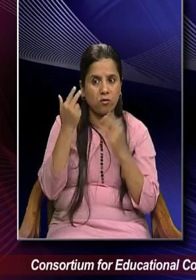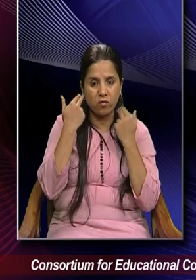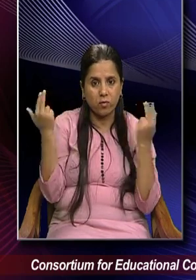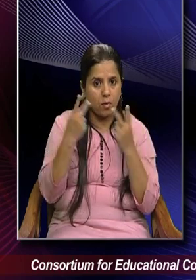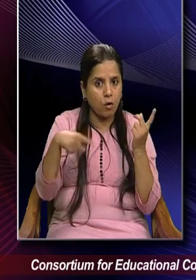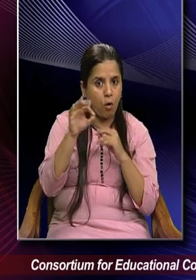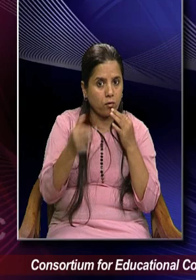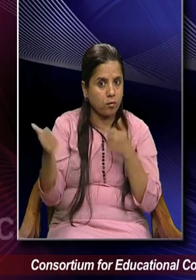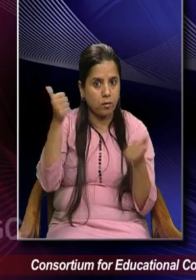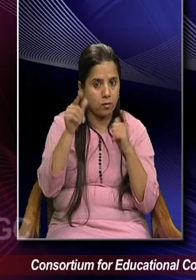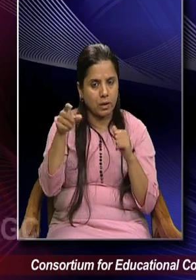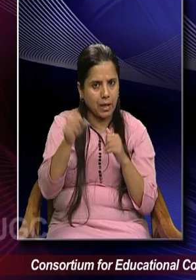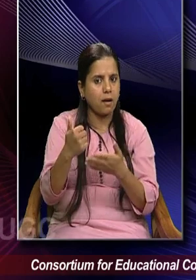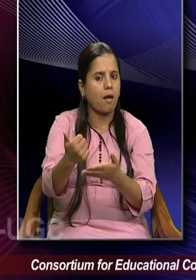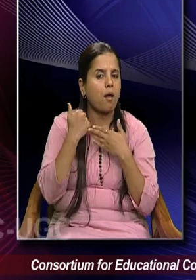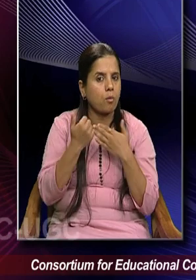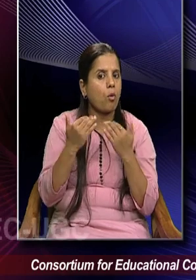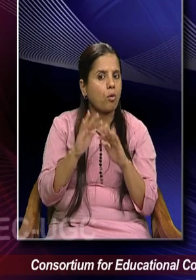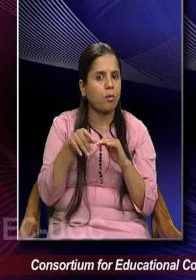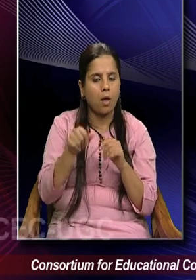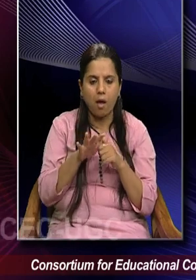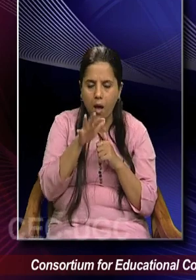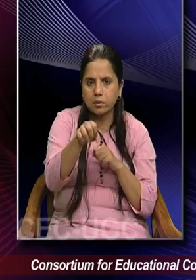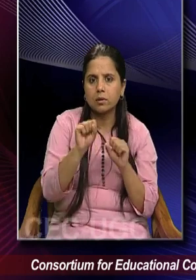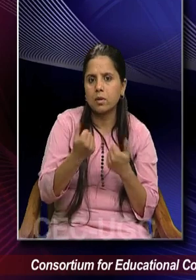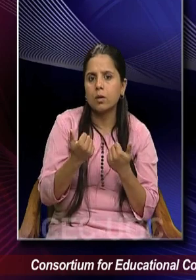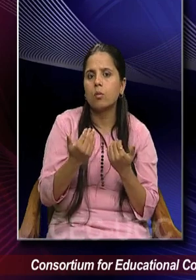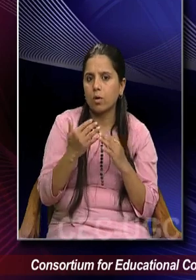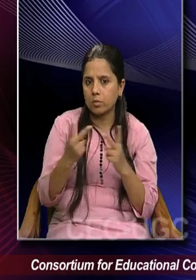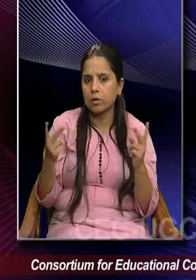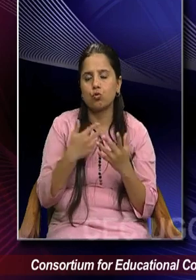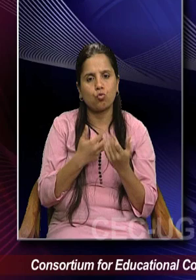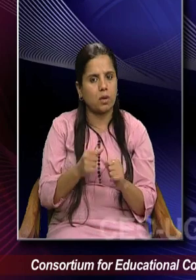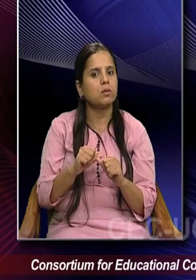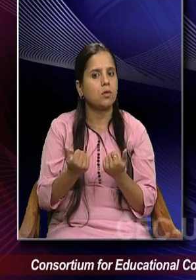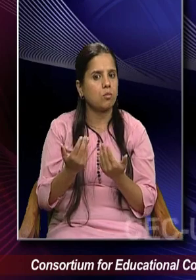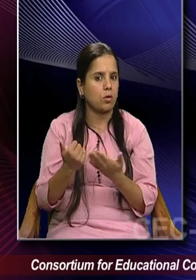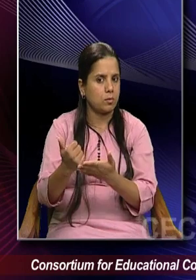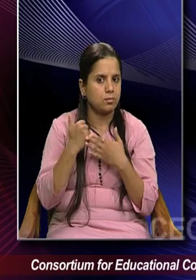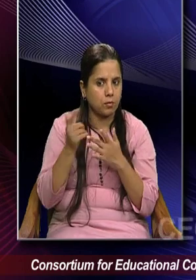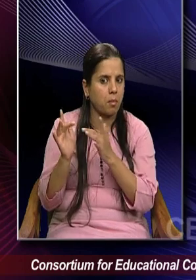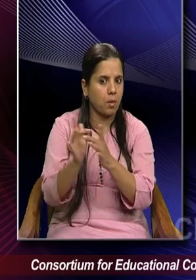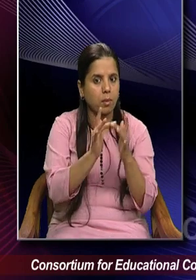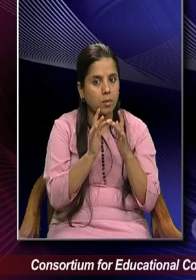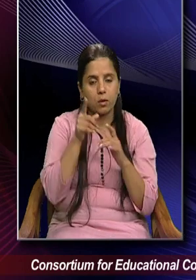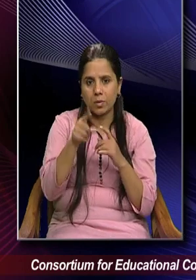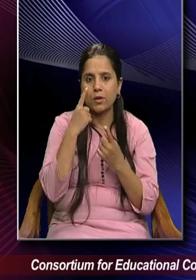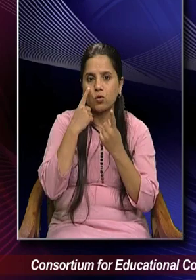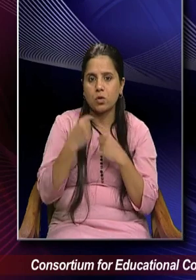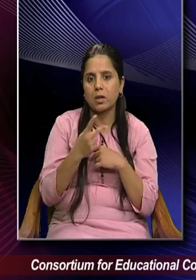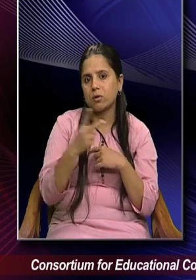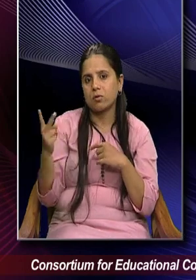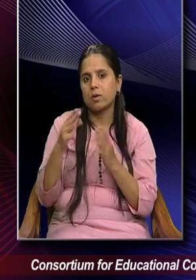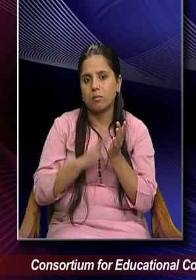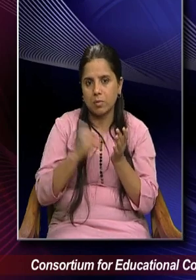legionary officers who can help you gain access and build trust. Right? You have to check with various